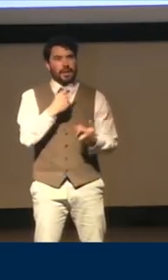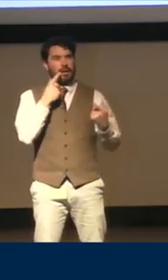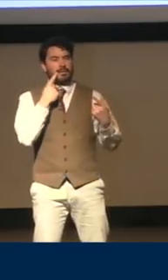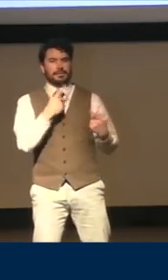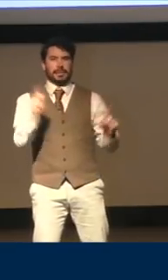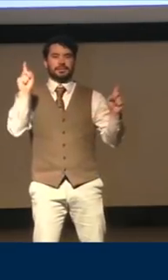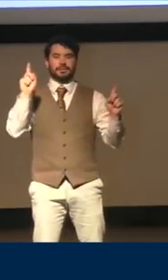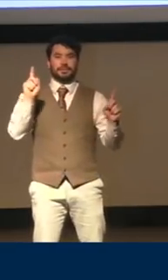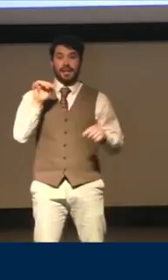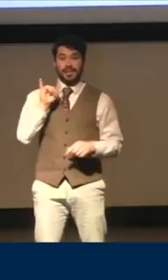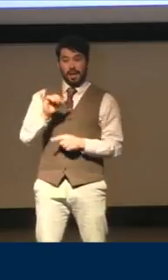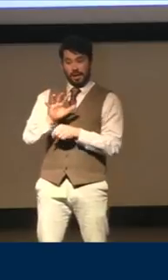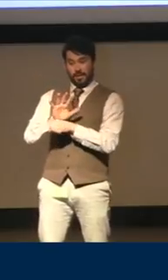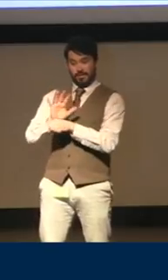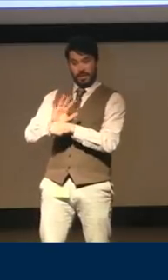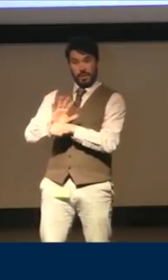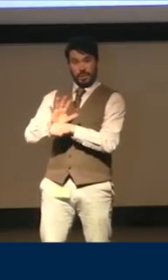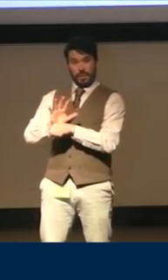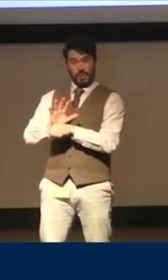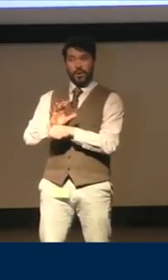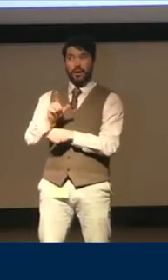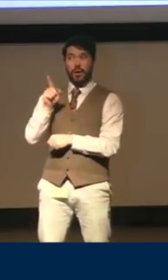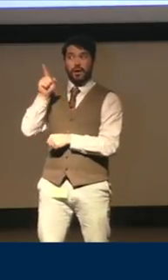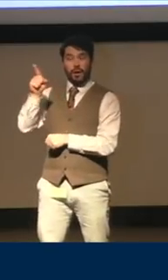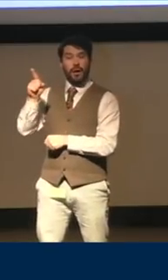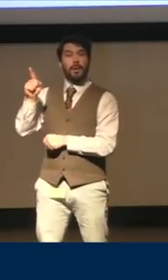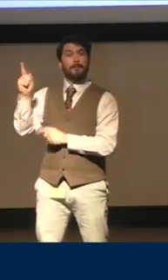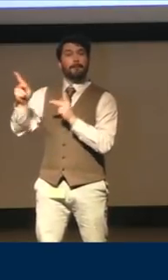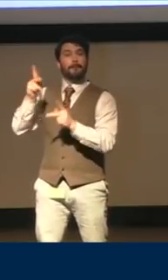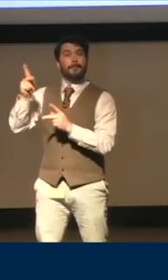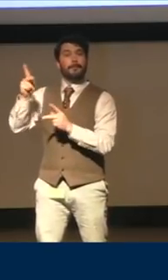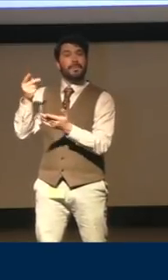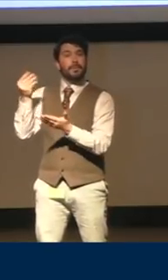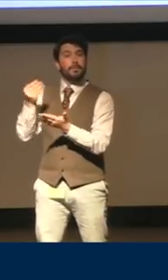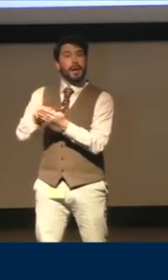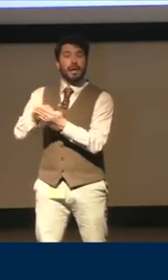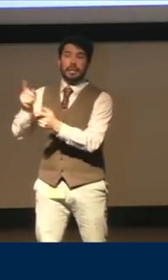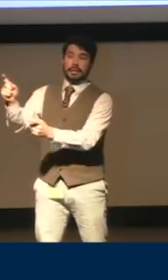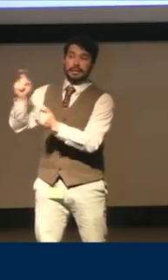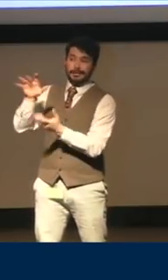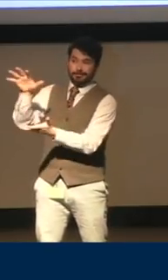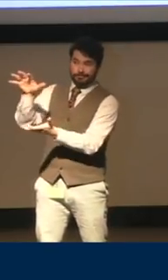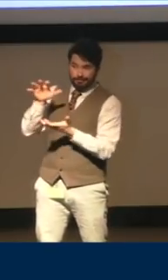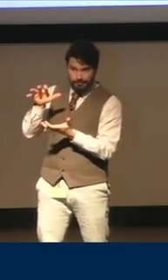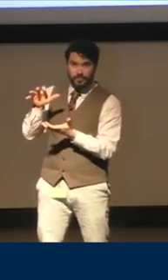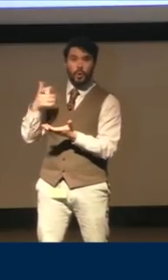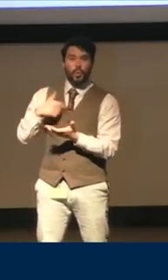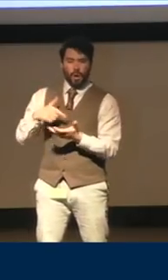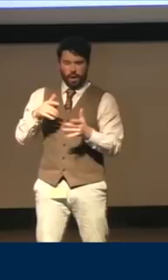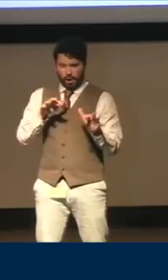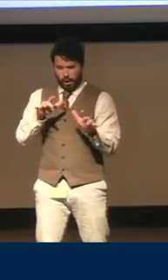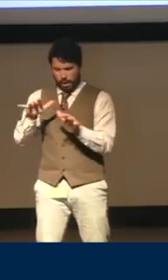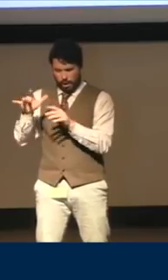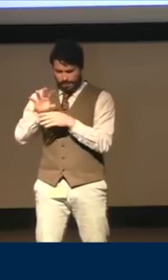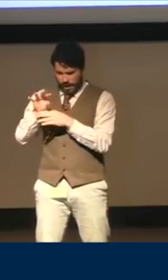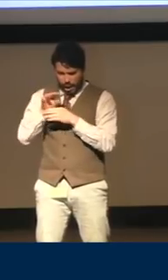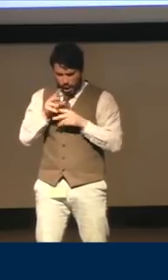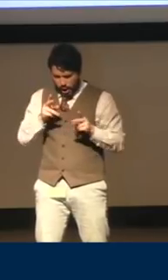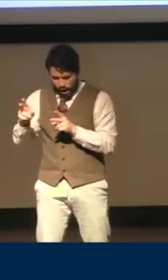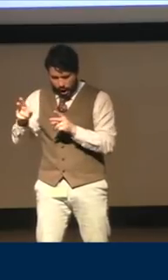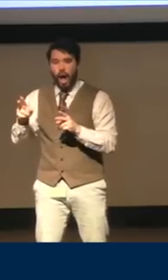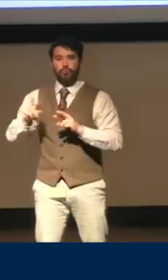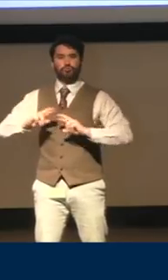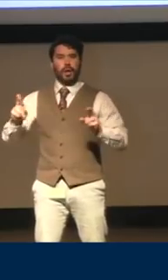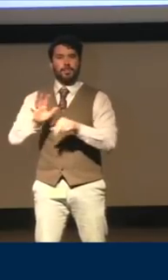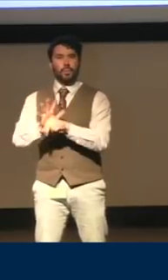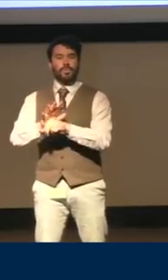thanks to donor funds, will be played on television as well as on some well-placed billboards. So I'd like to